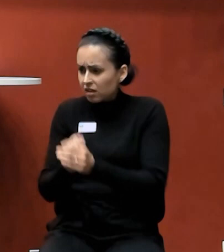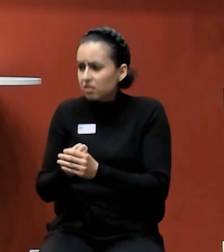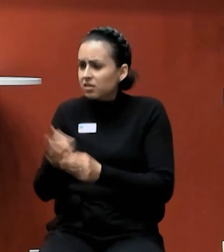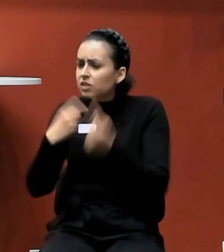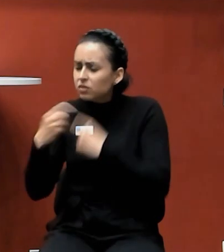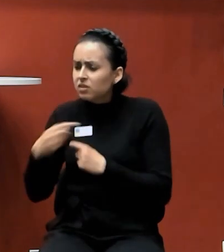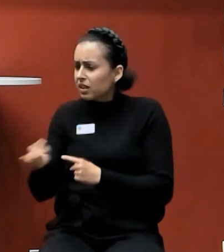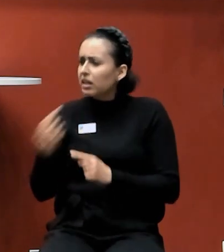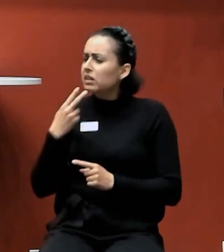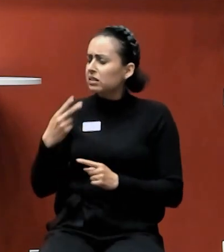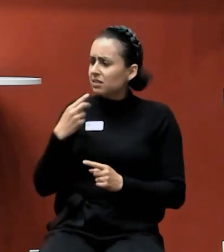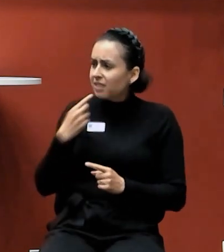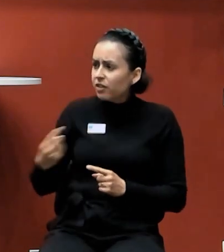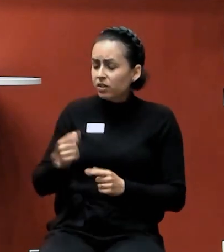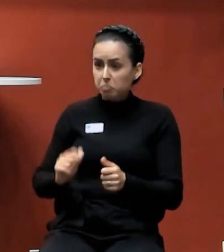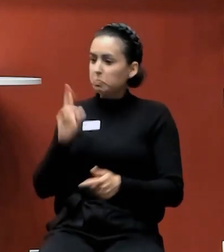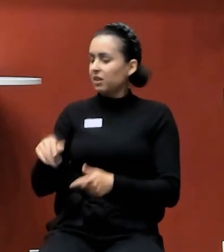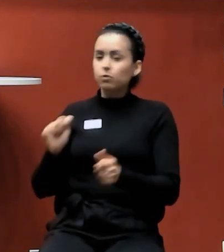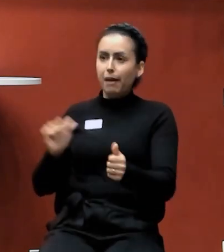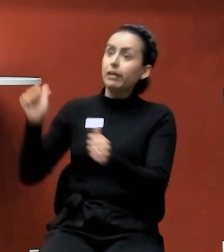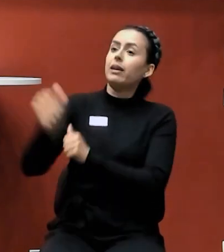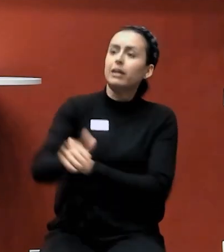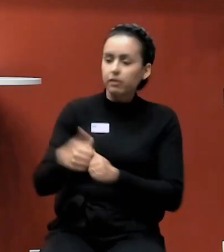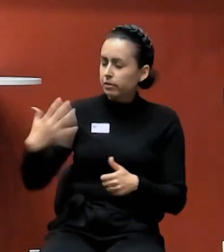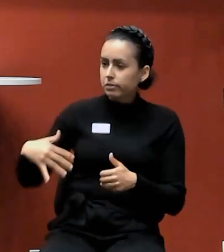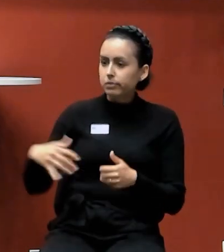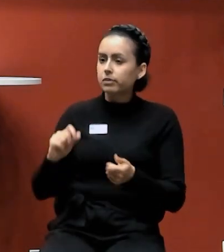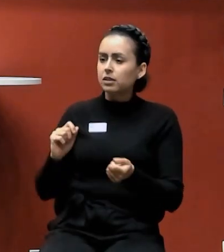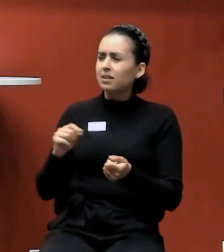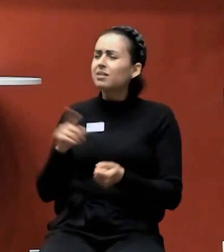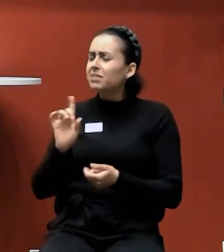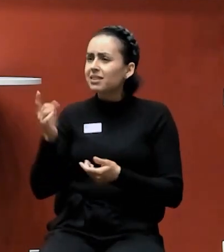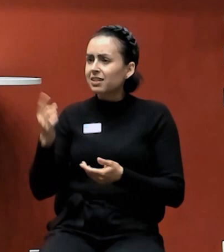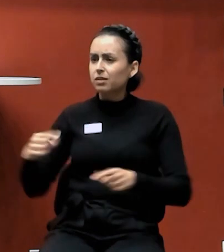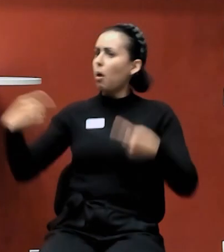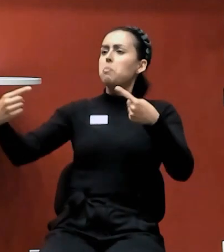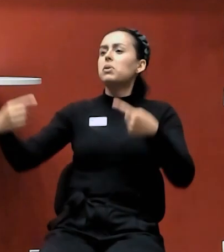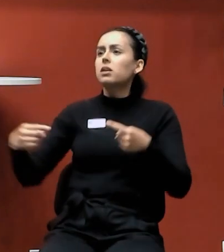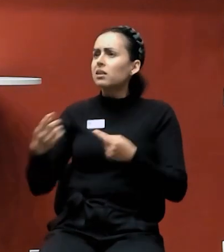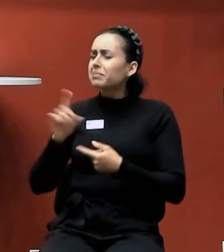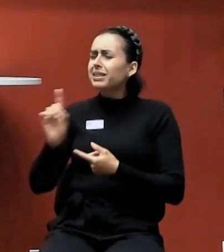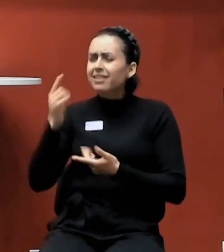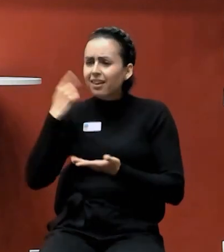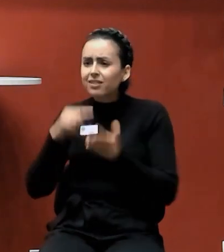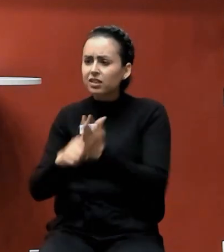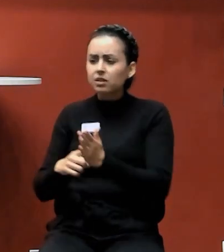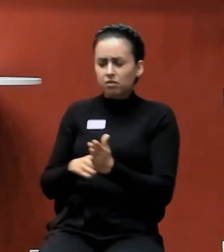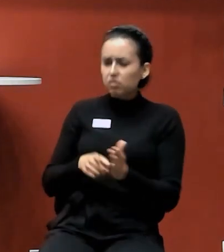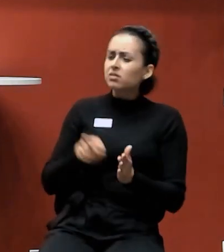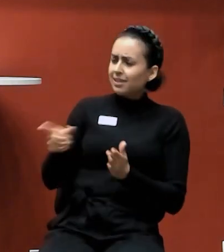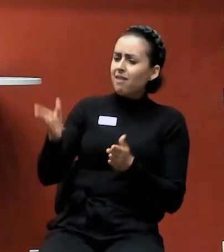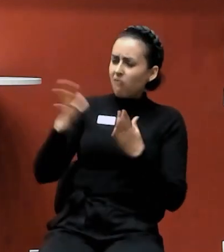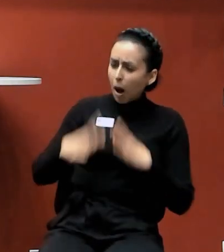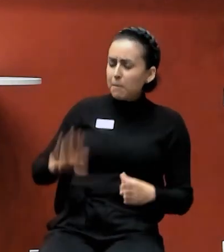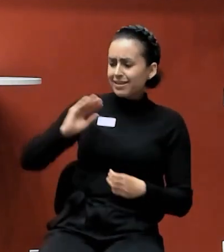radical. I'm like, what is it? Like, what is radical? Like you're disabled